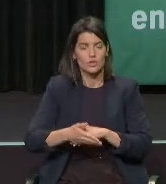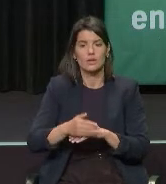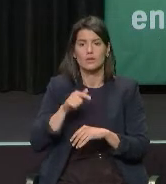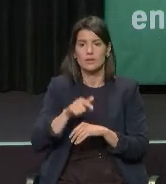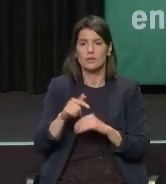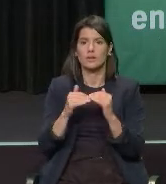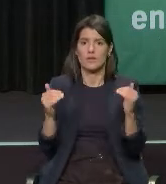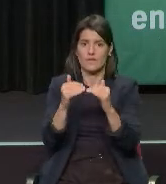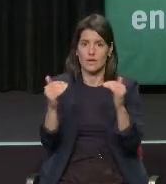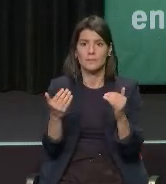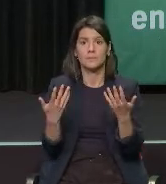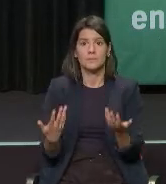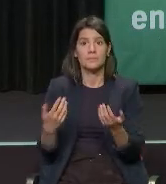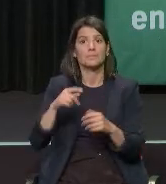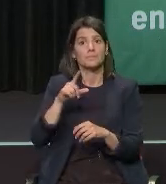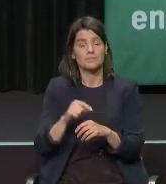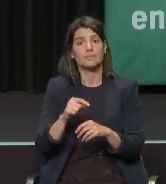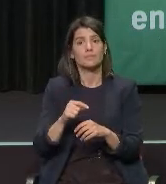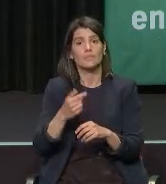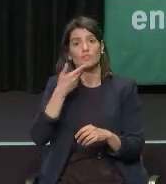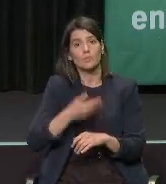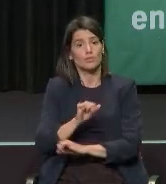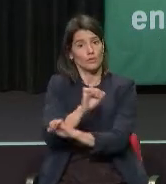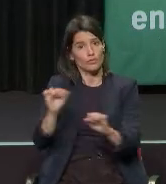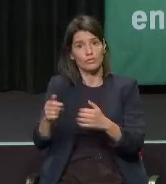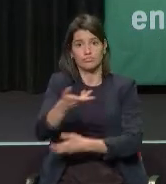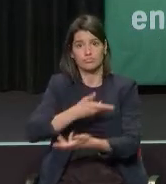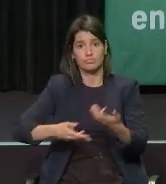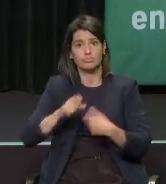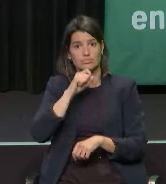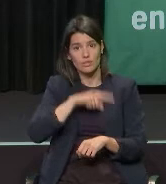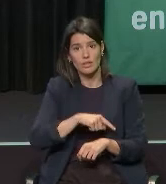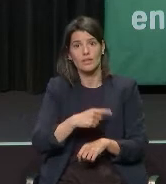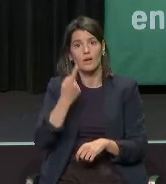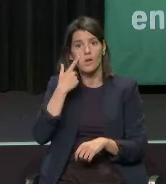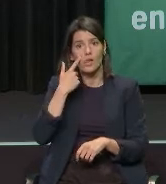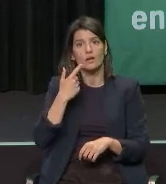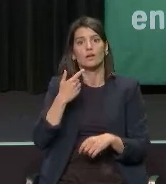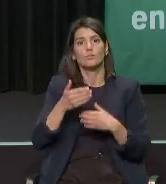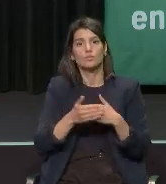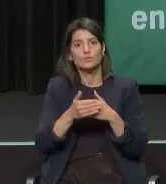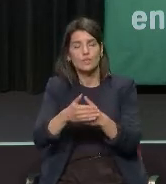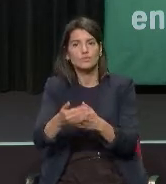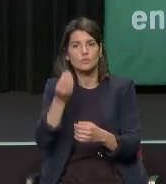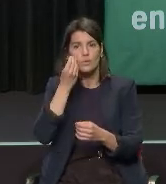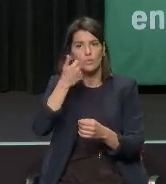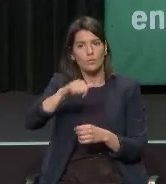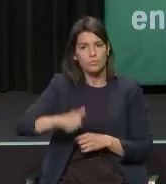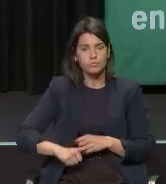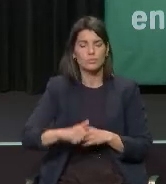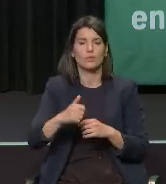reference levels, so they can also share their experiences in going through the verification processes under the